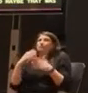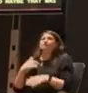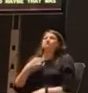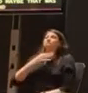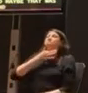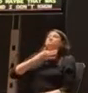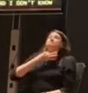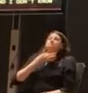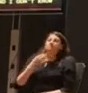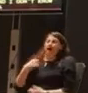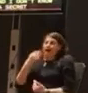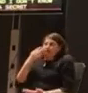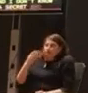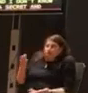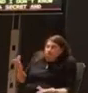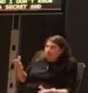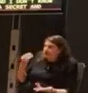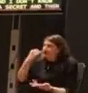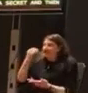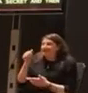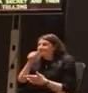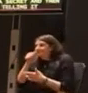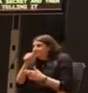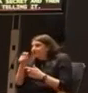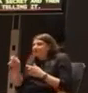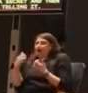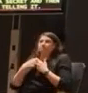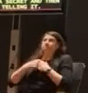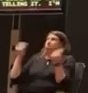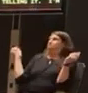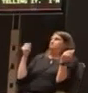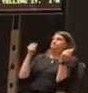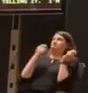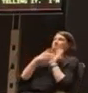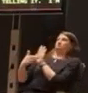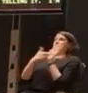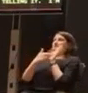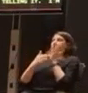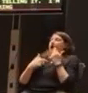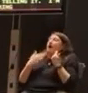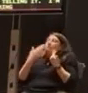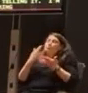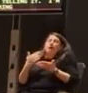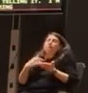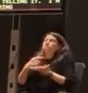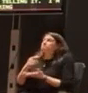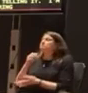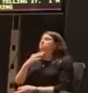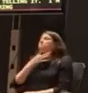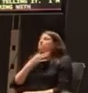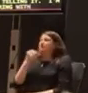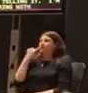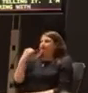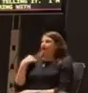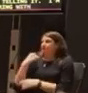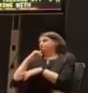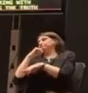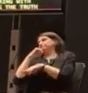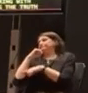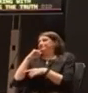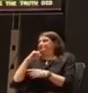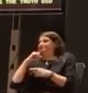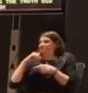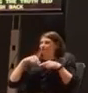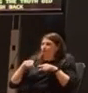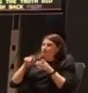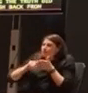was a secret and then you're now telling it. I'm just wondering, when discovering the truth, did you get pushback from others when finding out